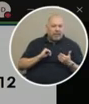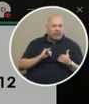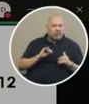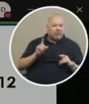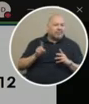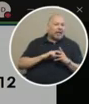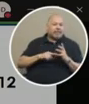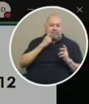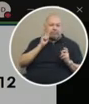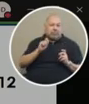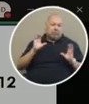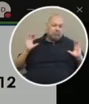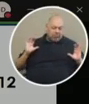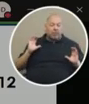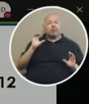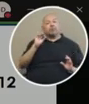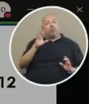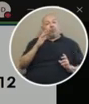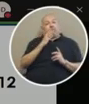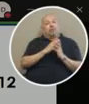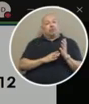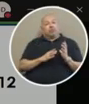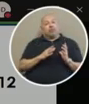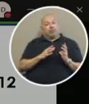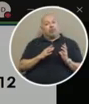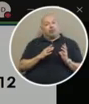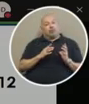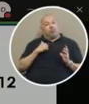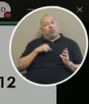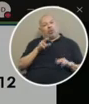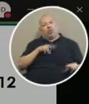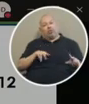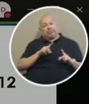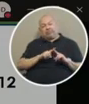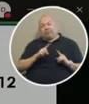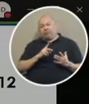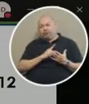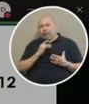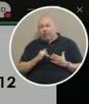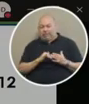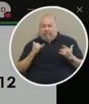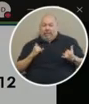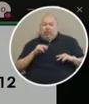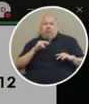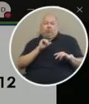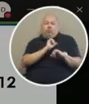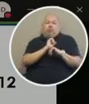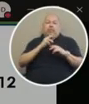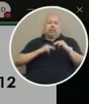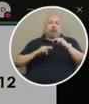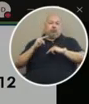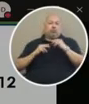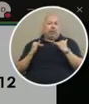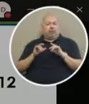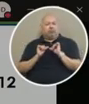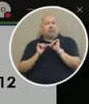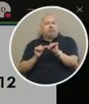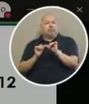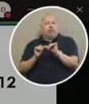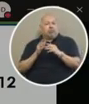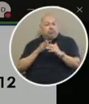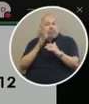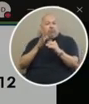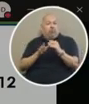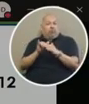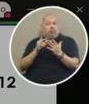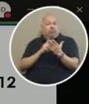them altogether. As a matter of course, we're looking at projects that are currently under constructions. We want to continue to